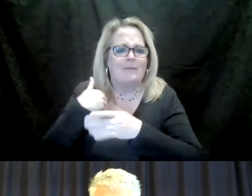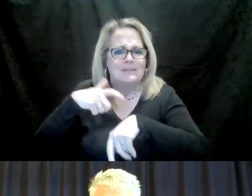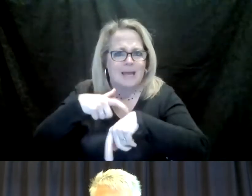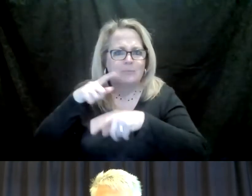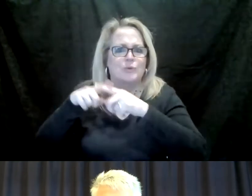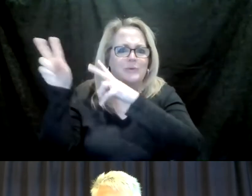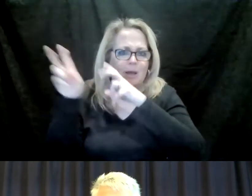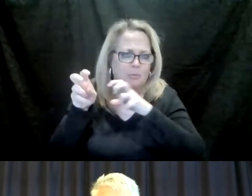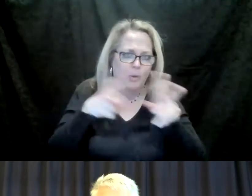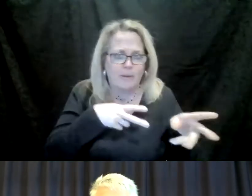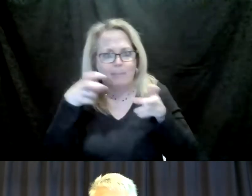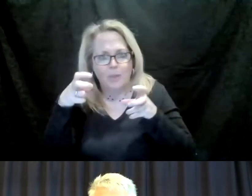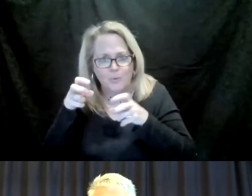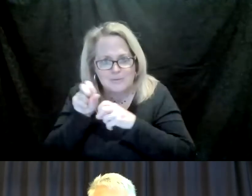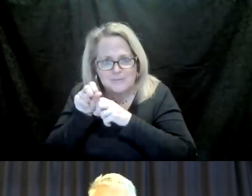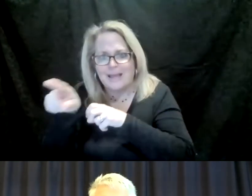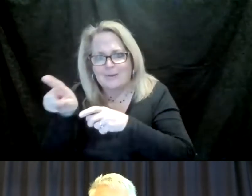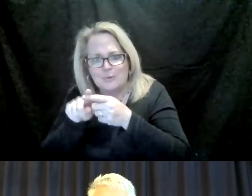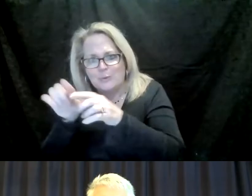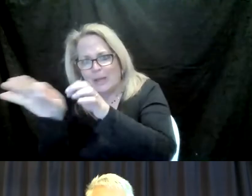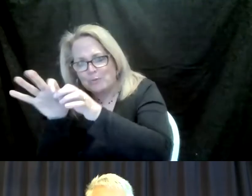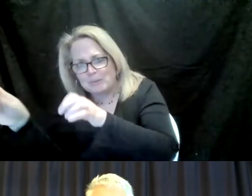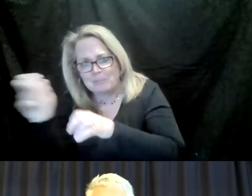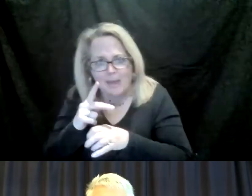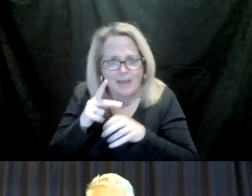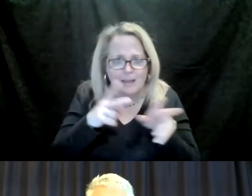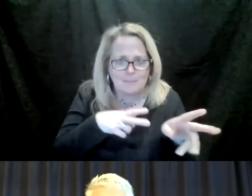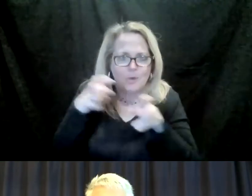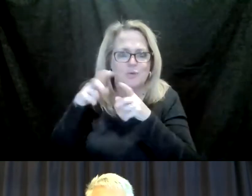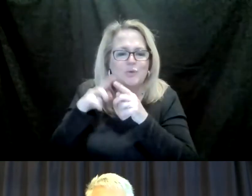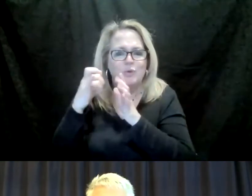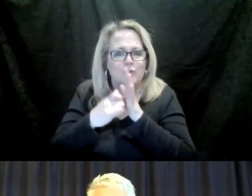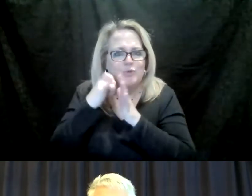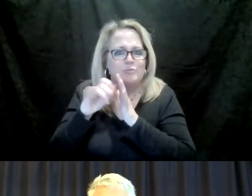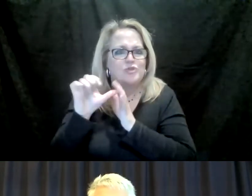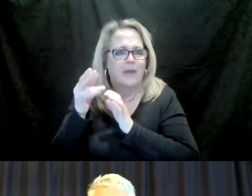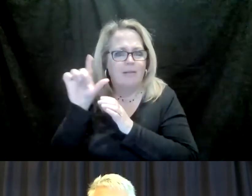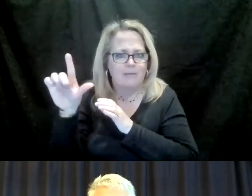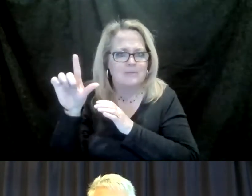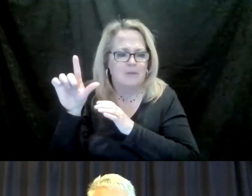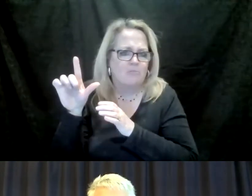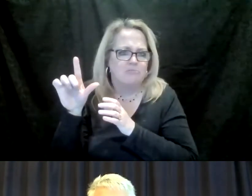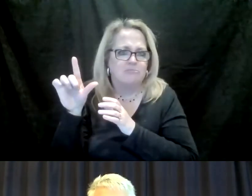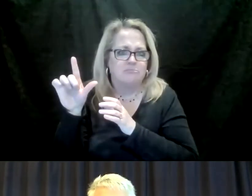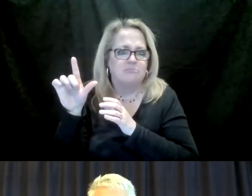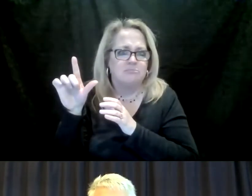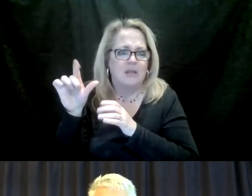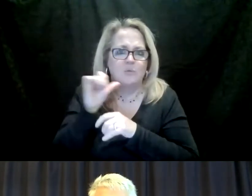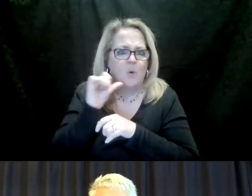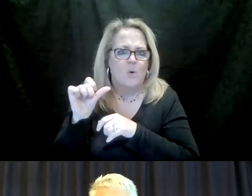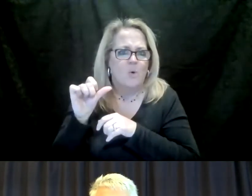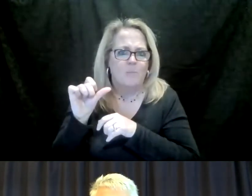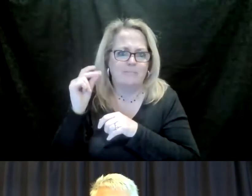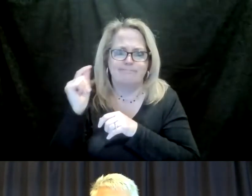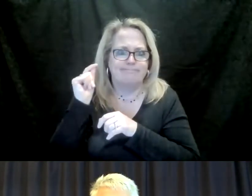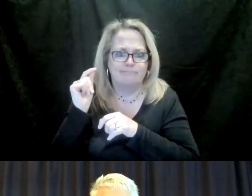download it, upload it, send it to get captioned, come back, upload it into the YouTube channel. So it won't be an